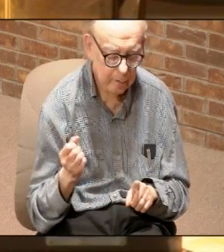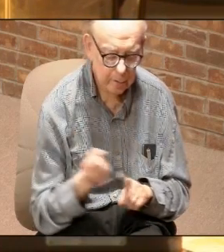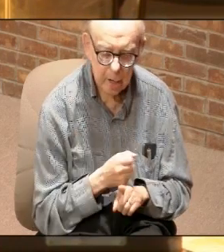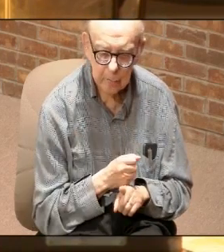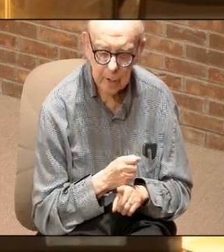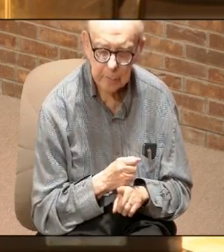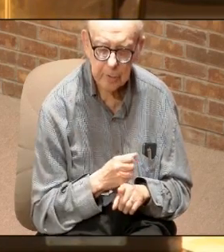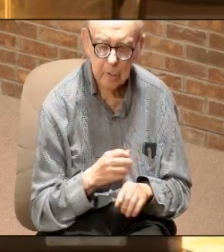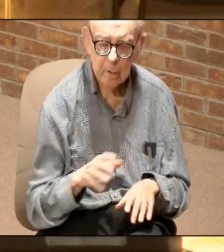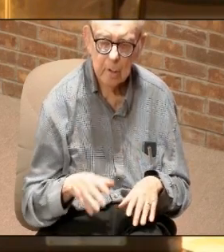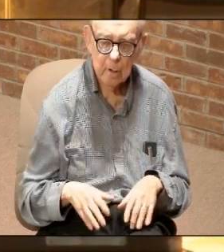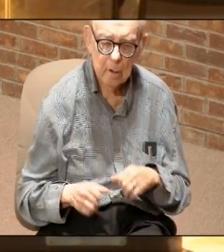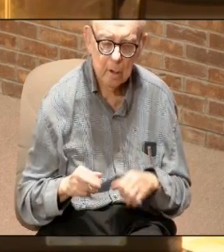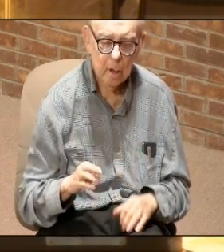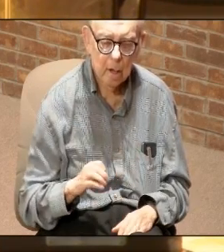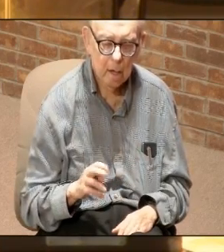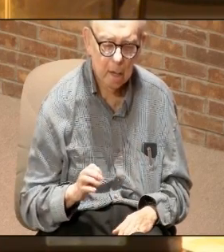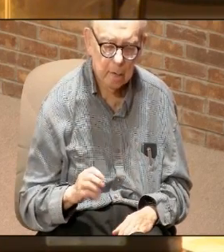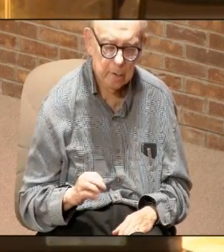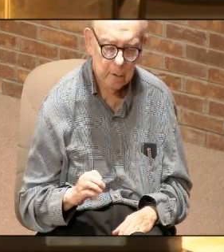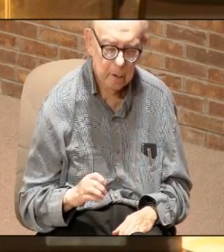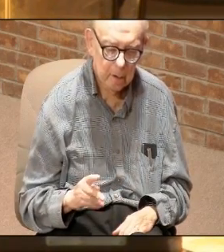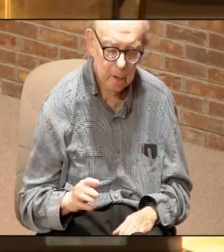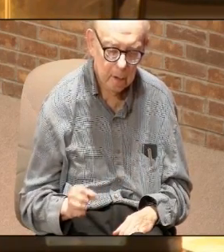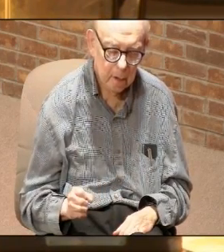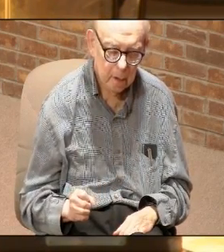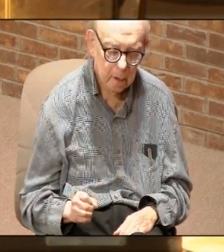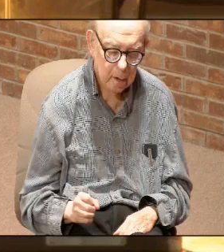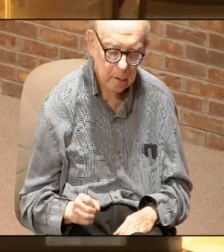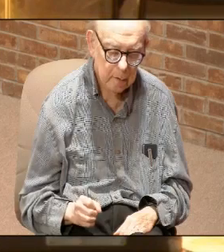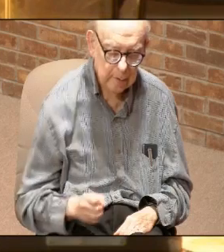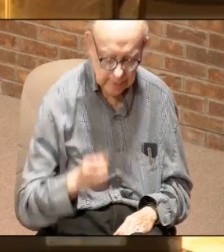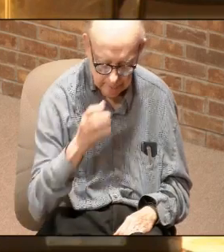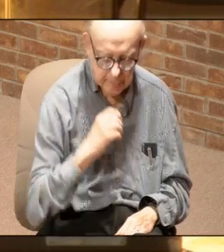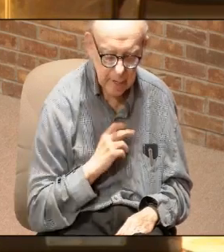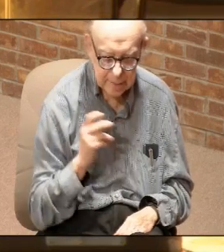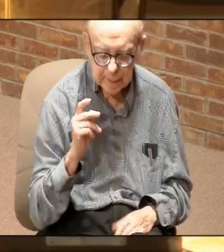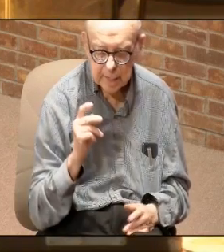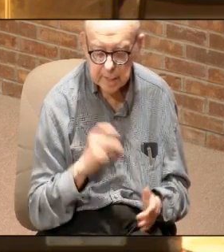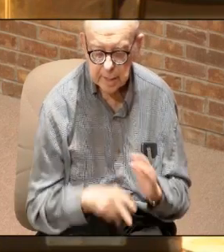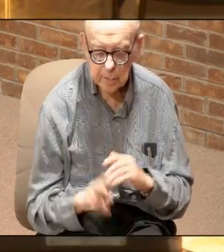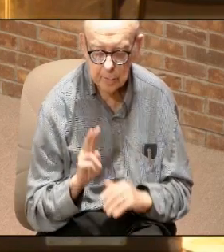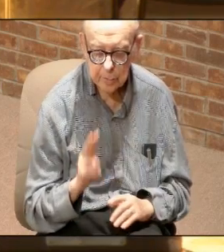Kill. His daughter got raped, and he killed the two guys